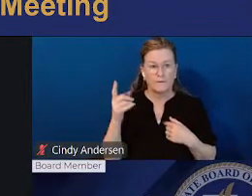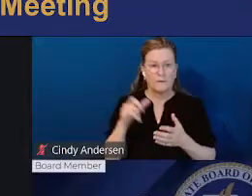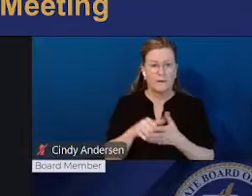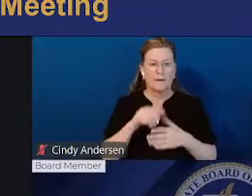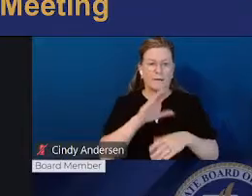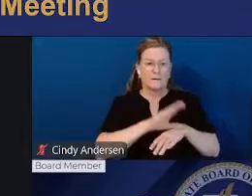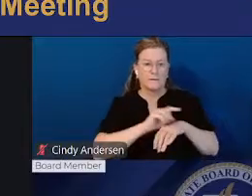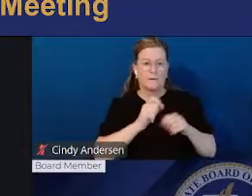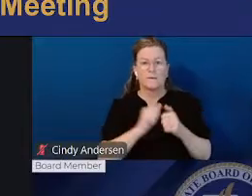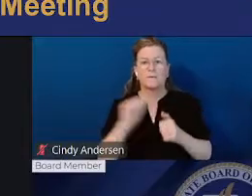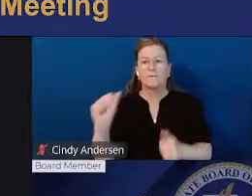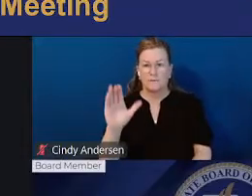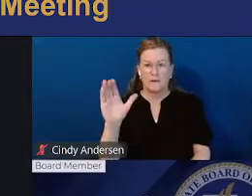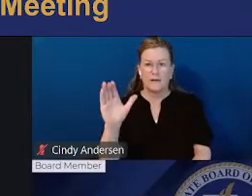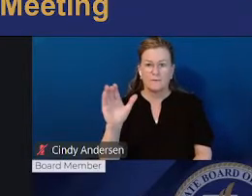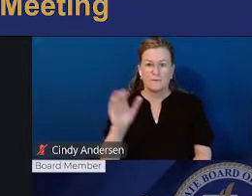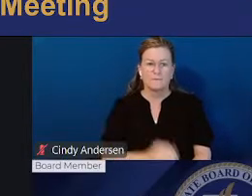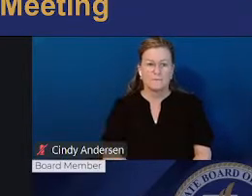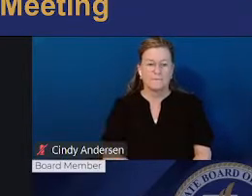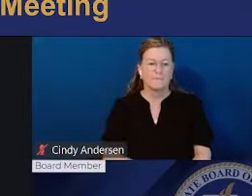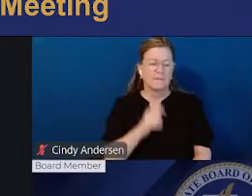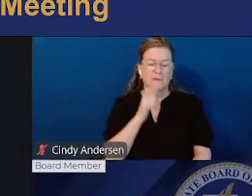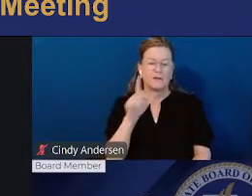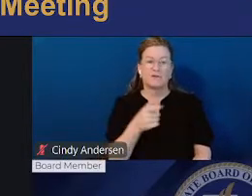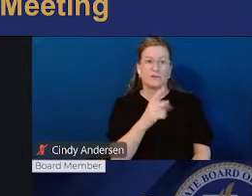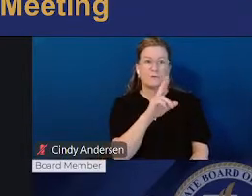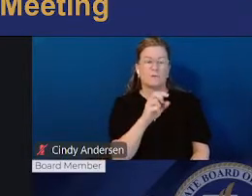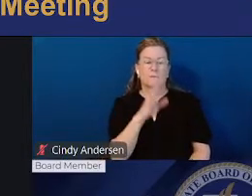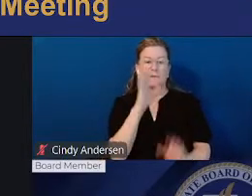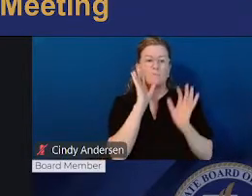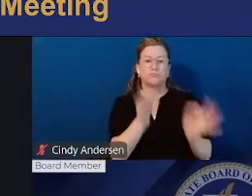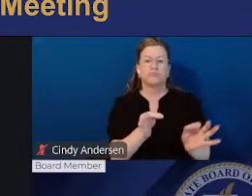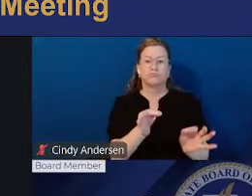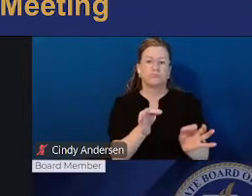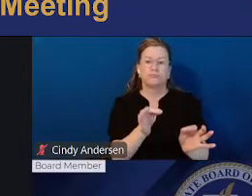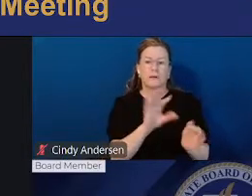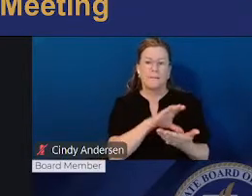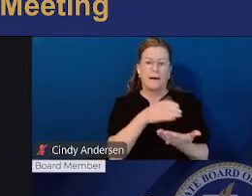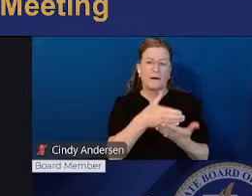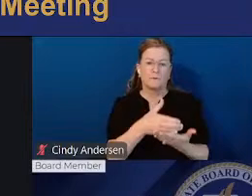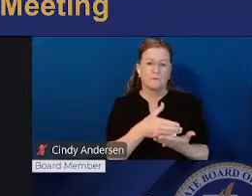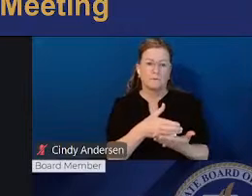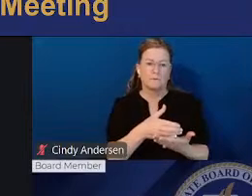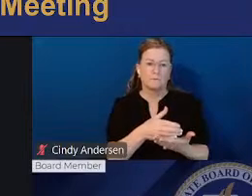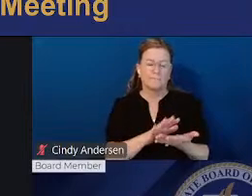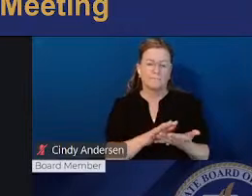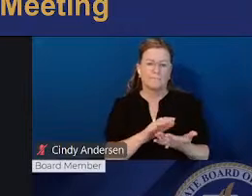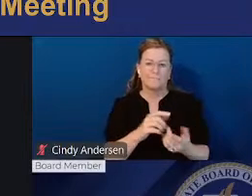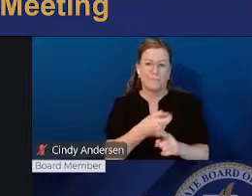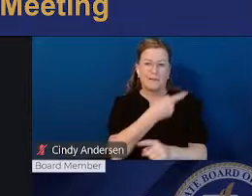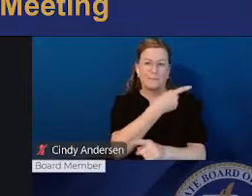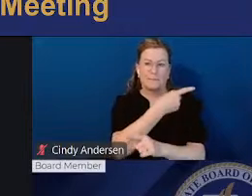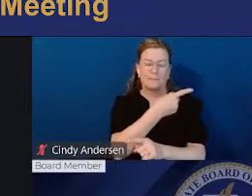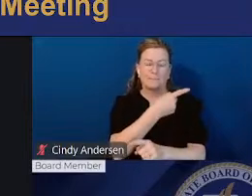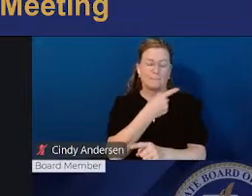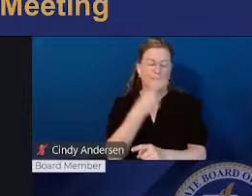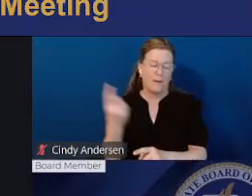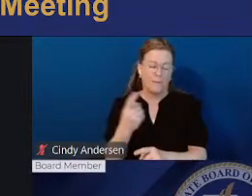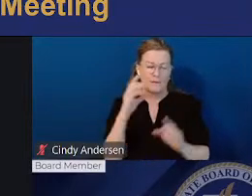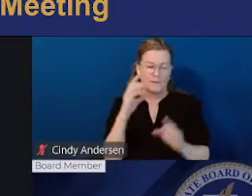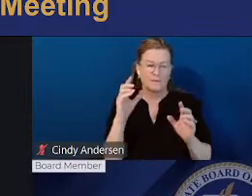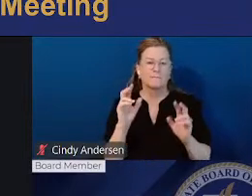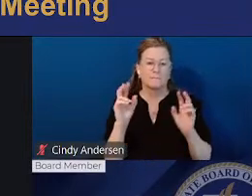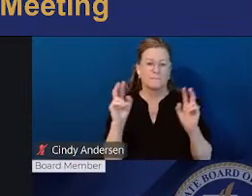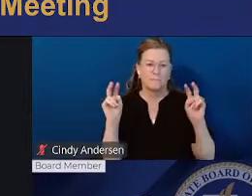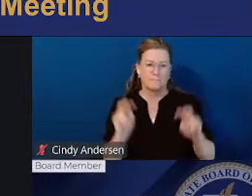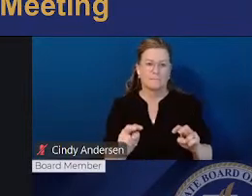consultation with the Advisory Council. It wouldn't be just USDB setting an amount arbitrarily. We would be looking at that with